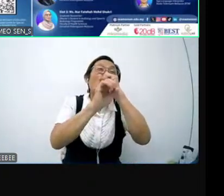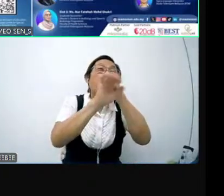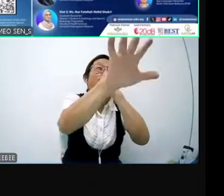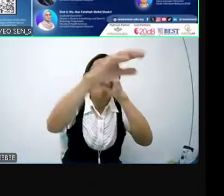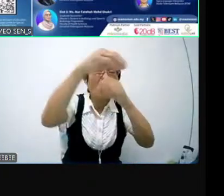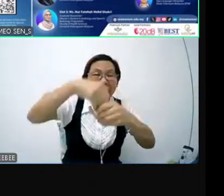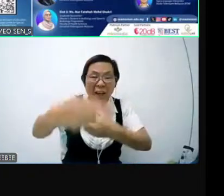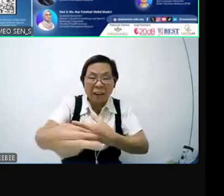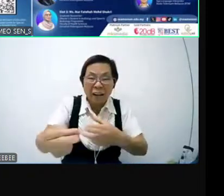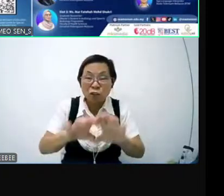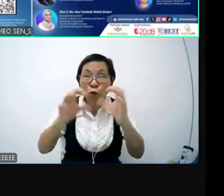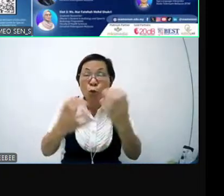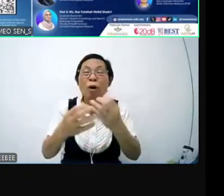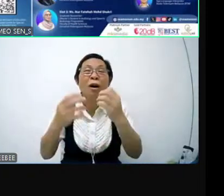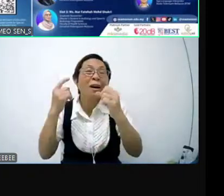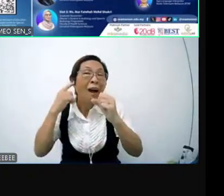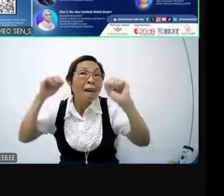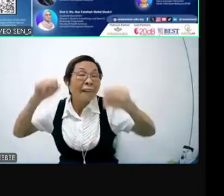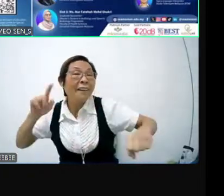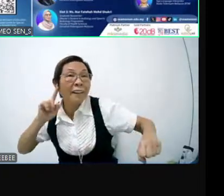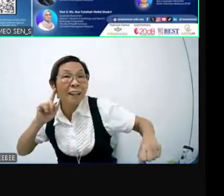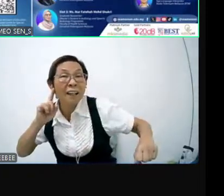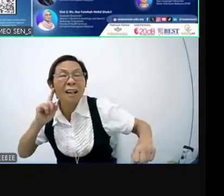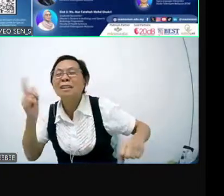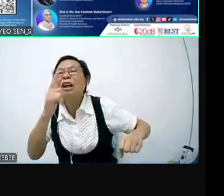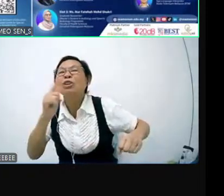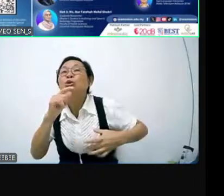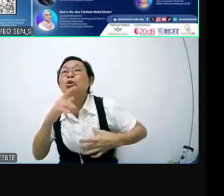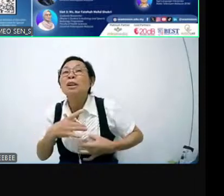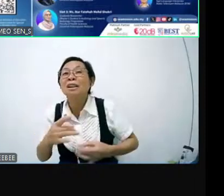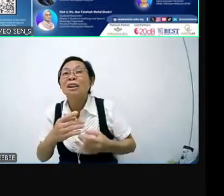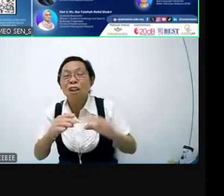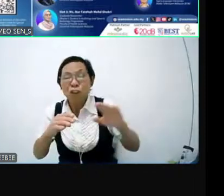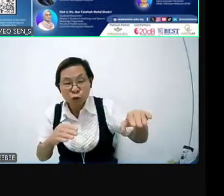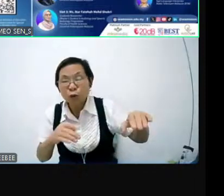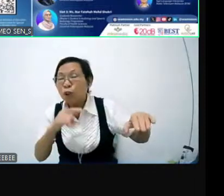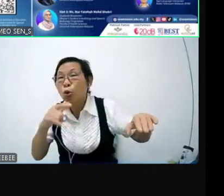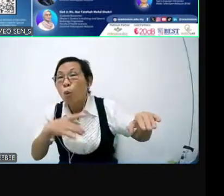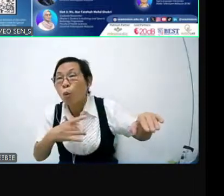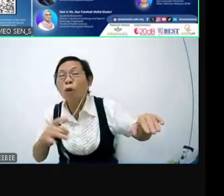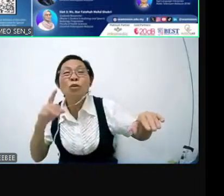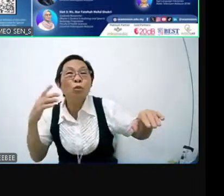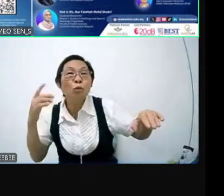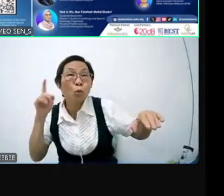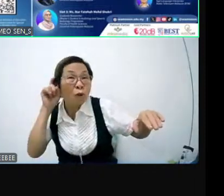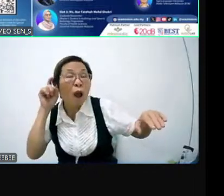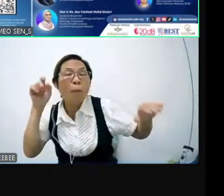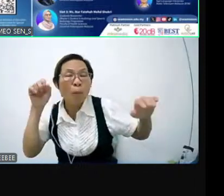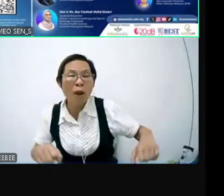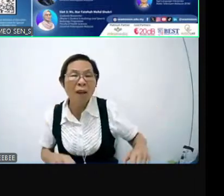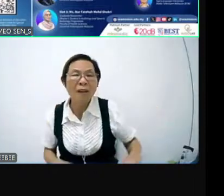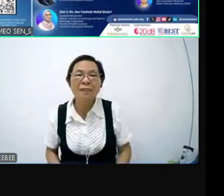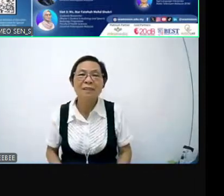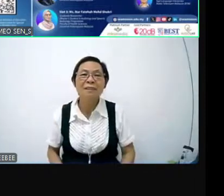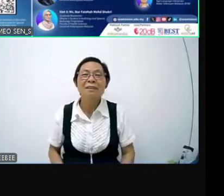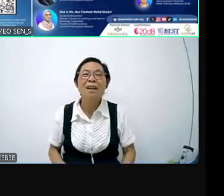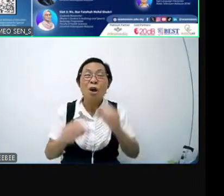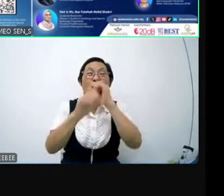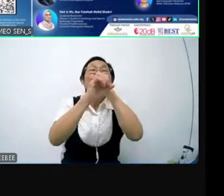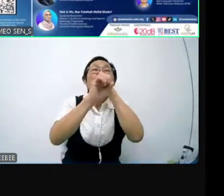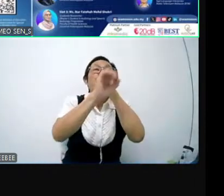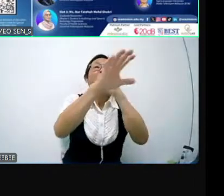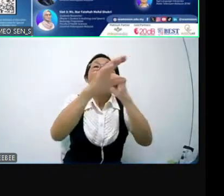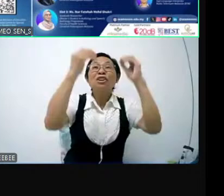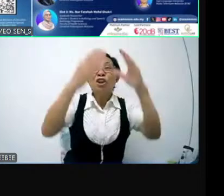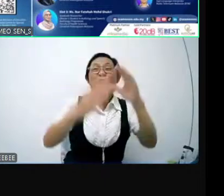classroom. So the whole system's concept is to amplify the teacher's voice to the entire class